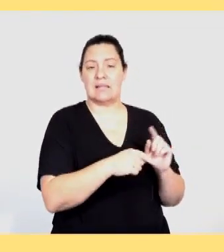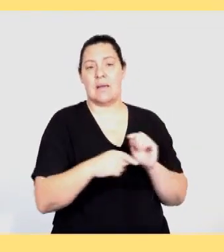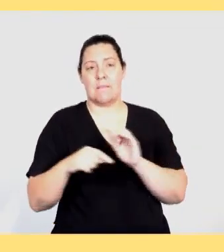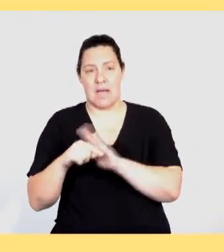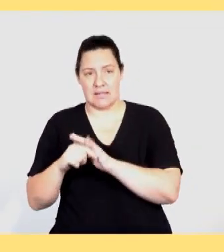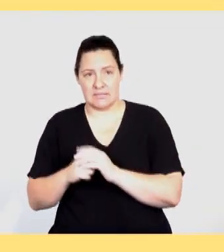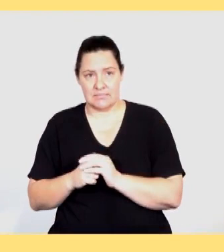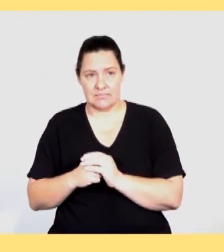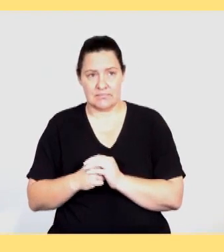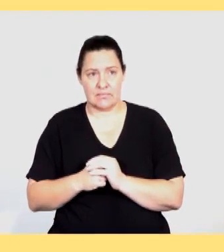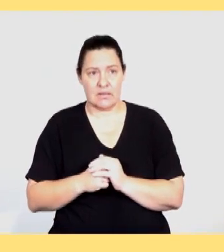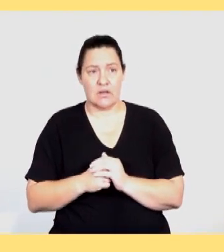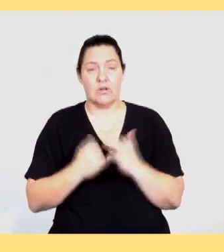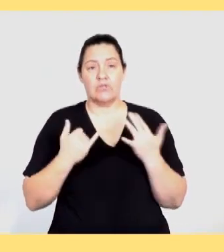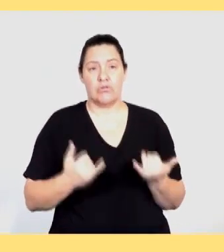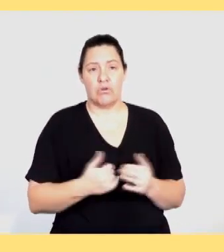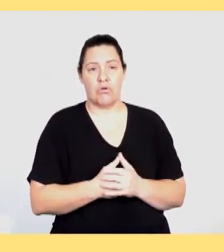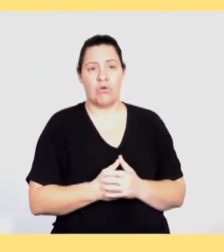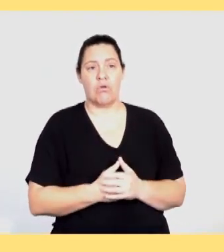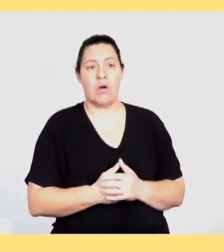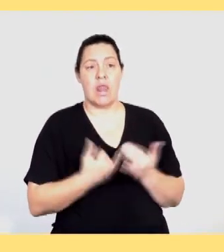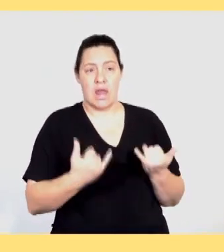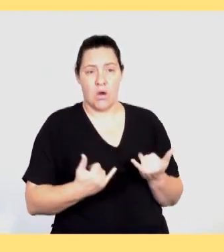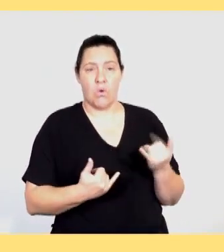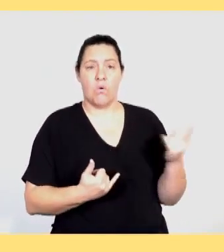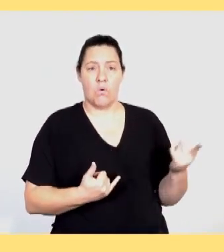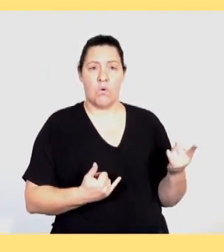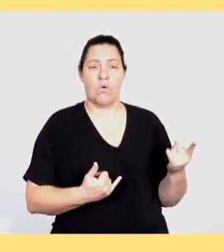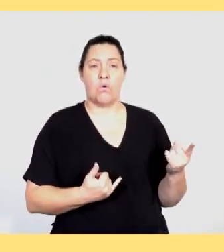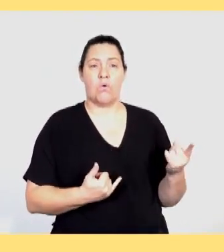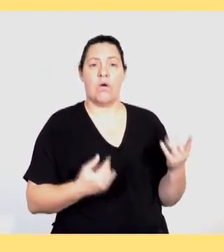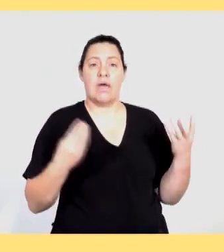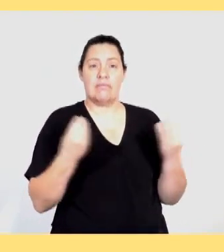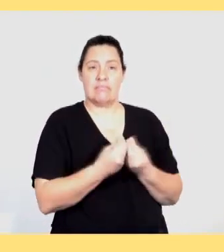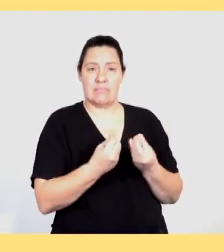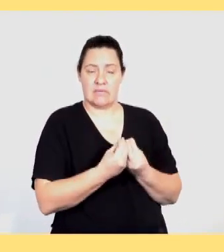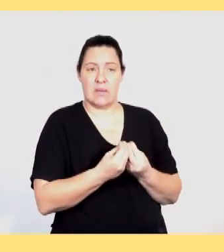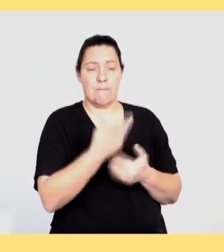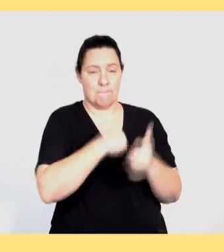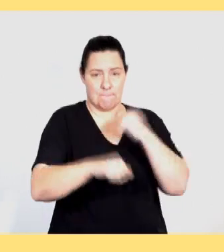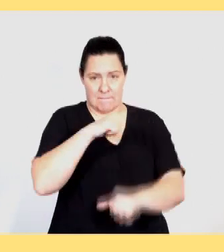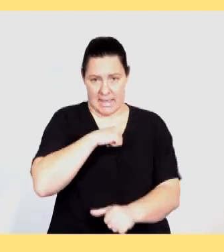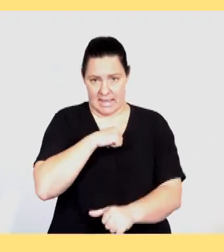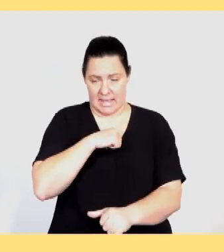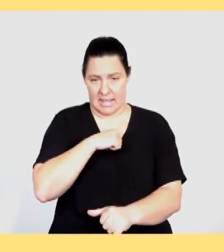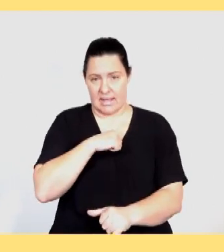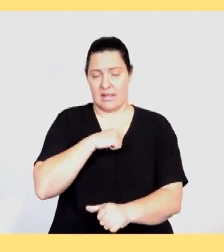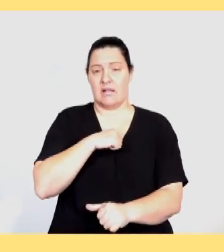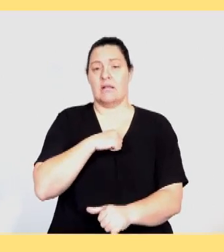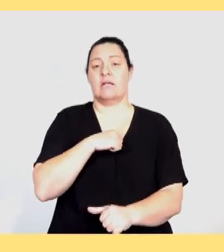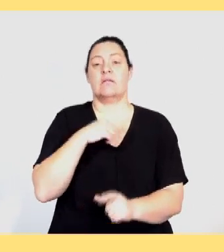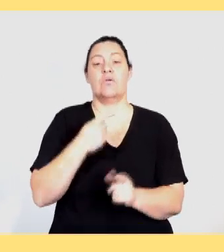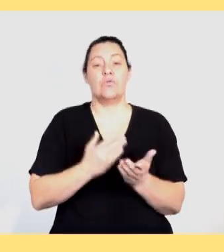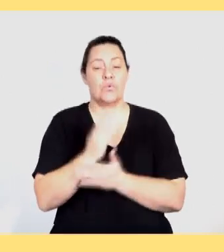a minus. All right. So we're going to come here. There is goods that were returned